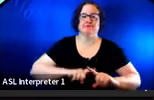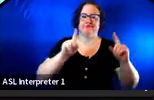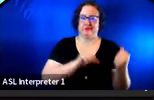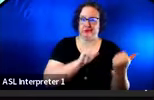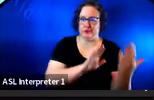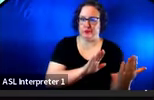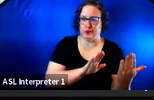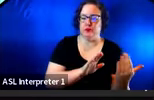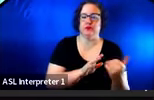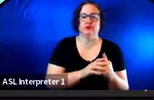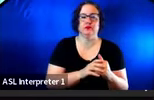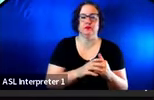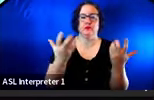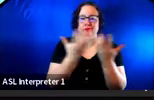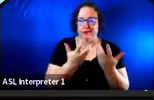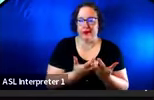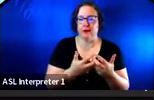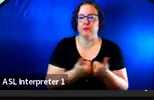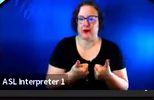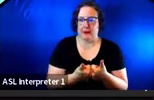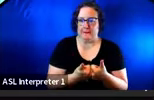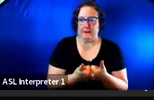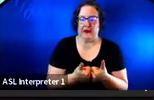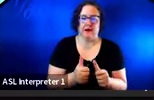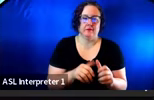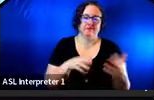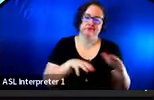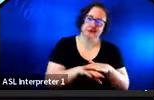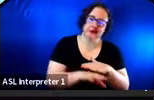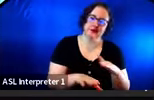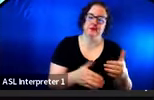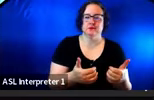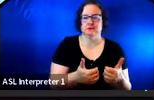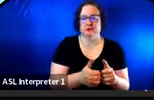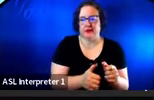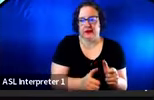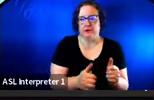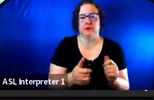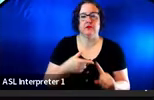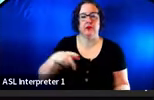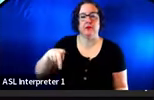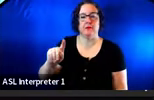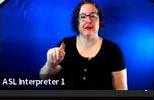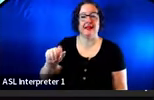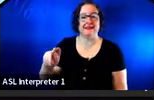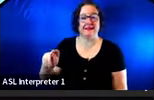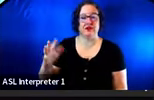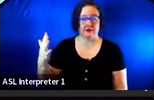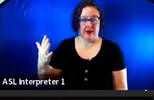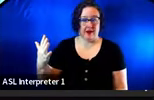to adaptive gaming, accessible gaming, whatever have you, from PlayStation 5 particularly.